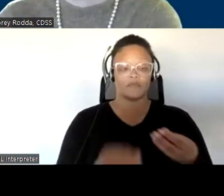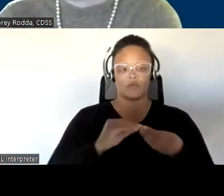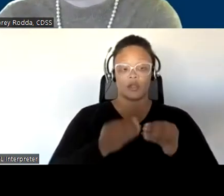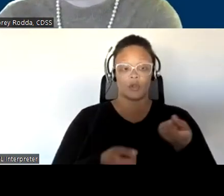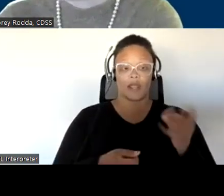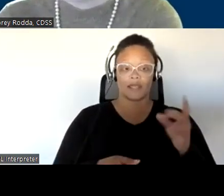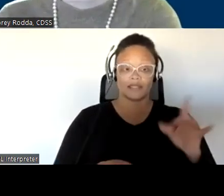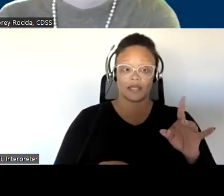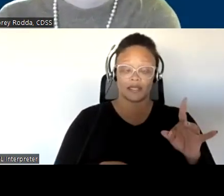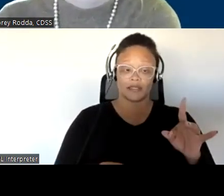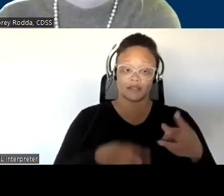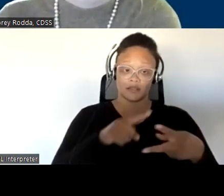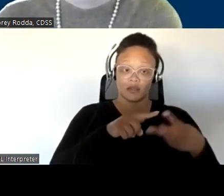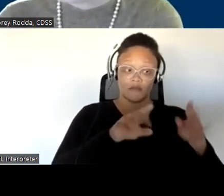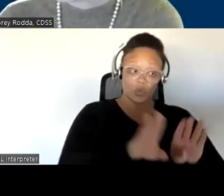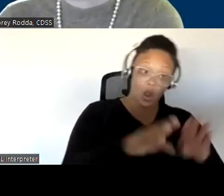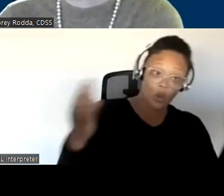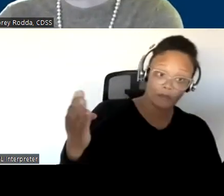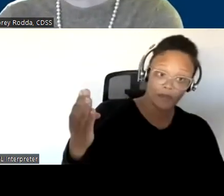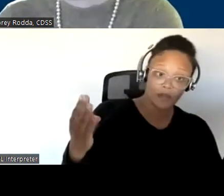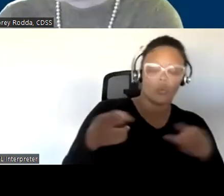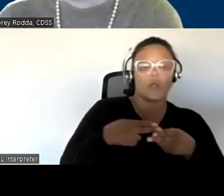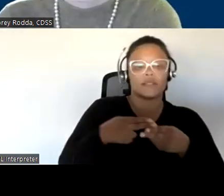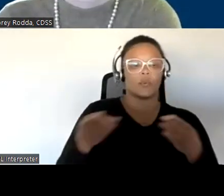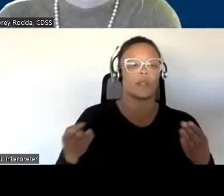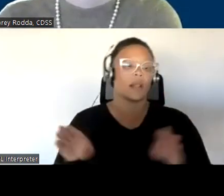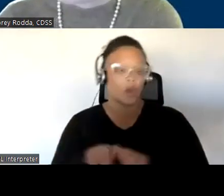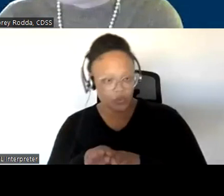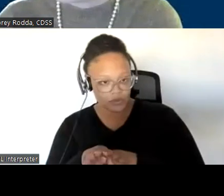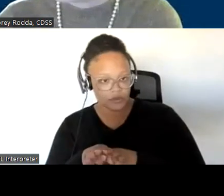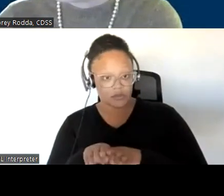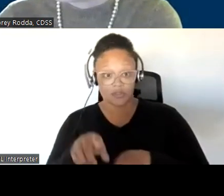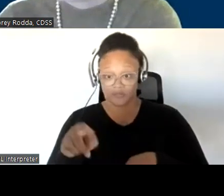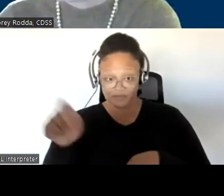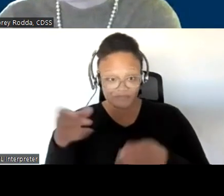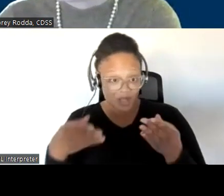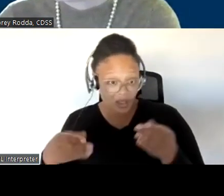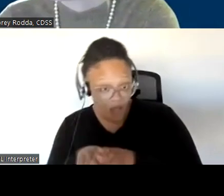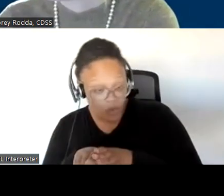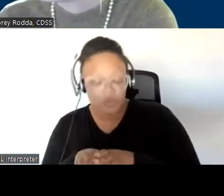temporarily closed. If you indicate that you've closed on the survey, you will be disqualified.